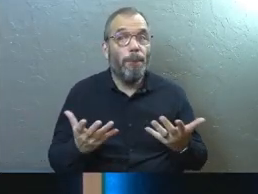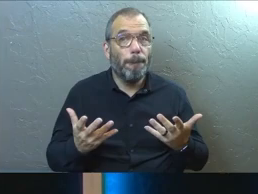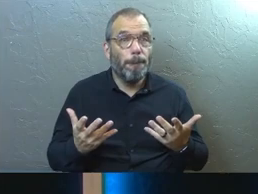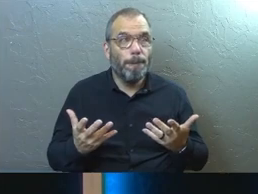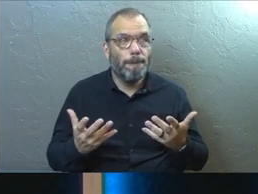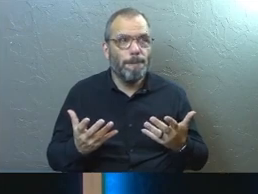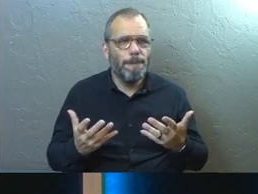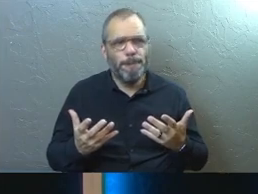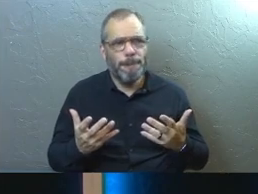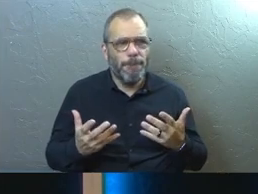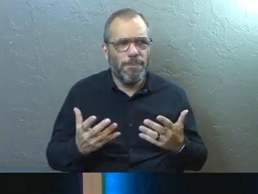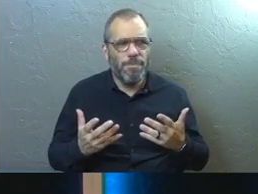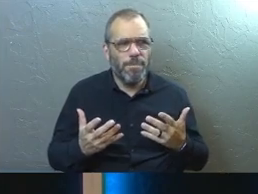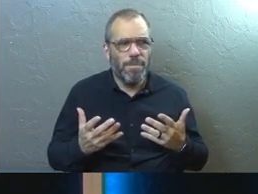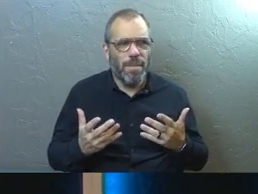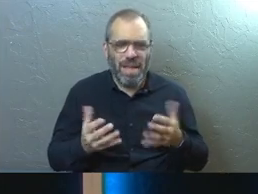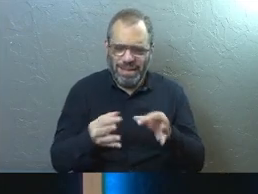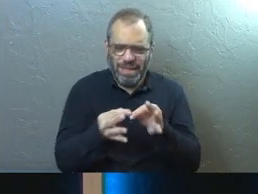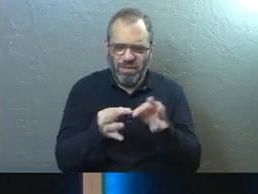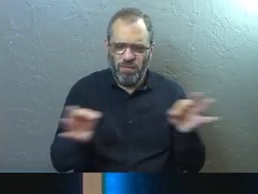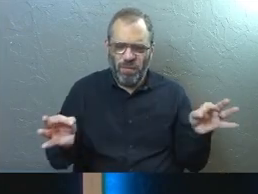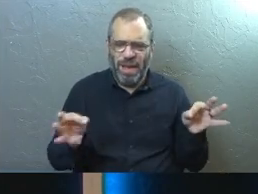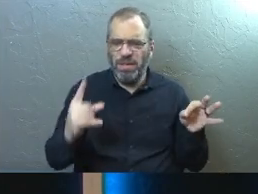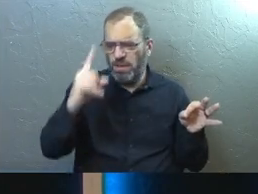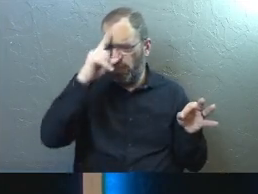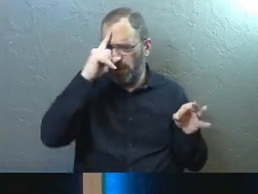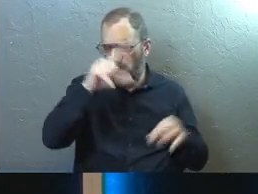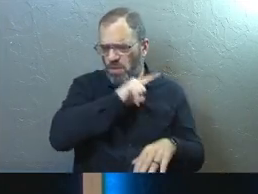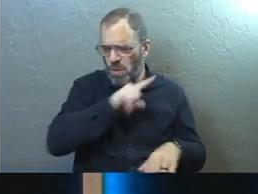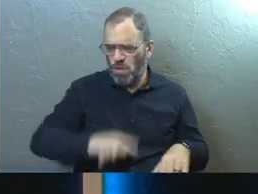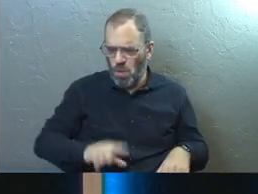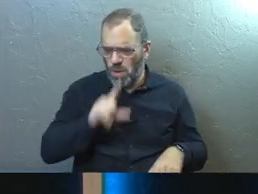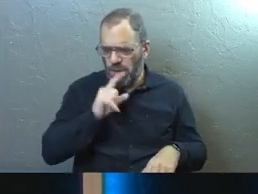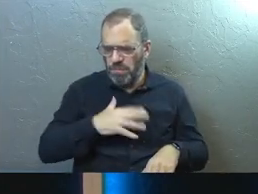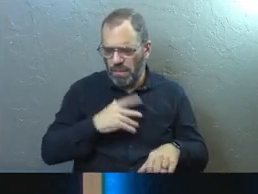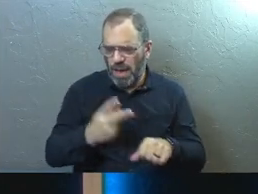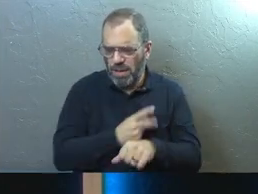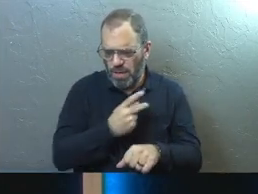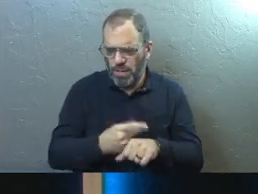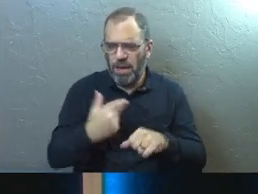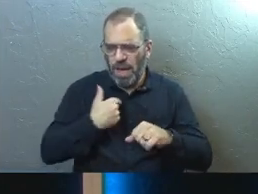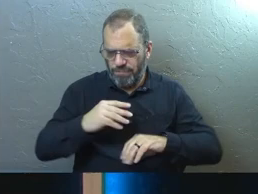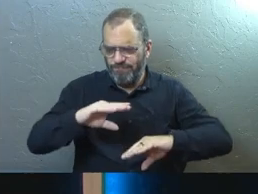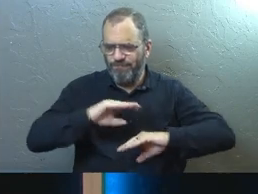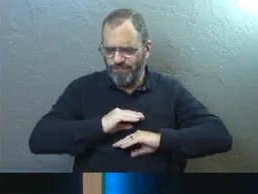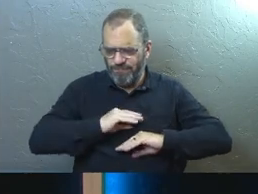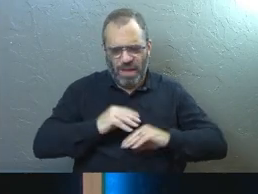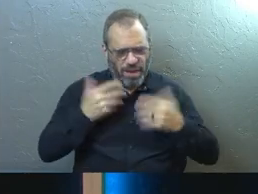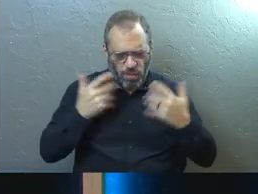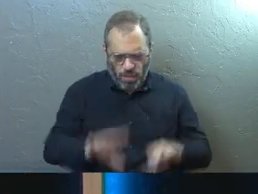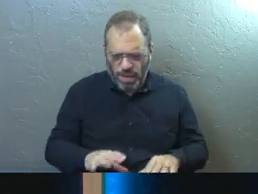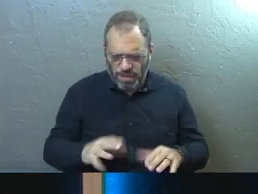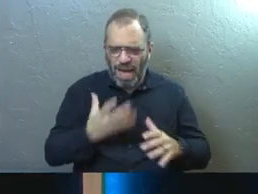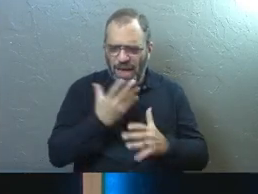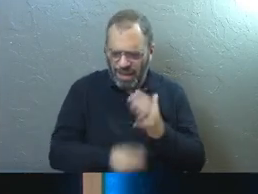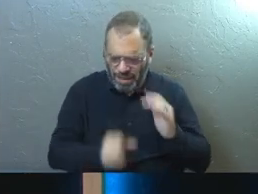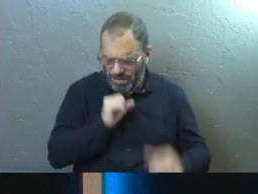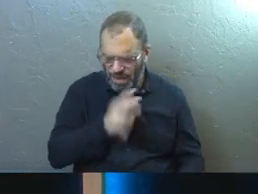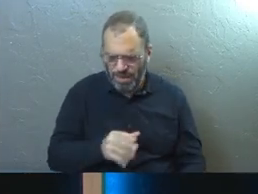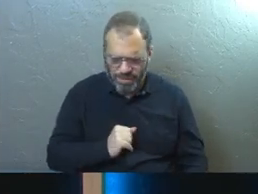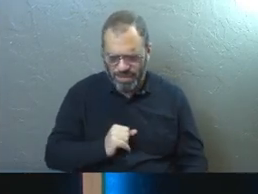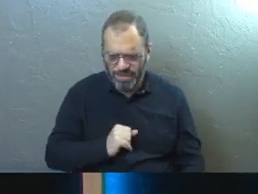can just keep this phrase throughout your week. The Lord is my shepherd. I have all that I need. I shall not want. I lack